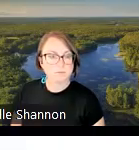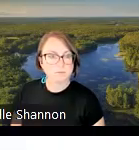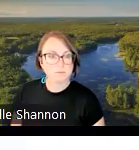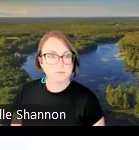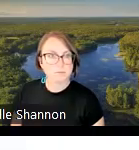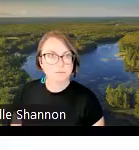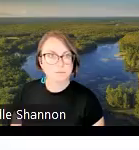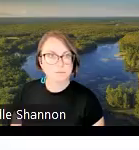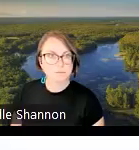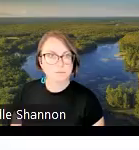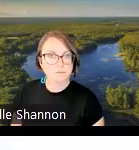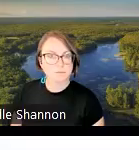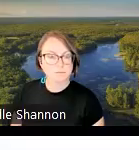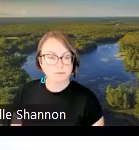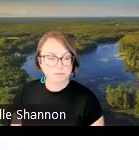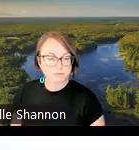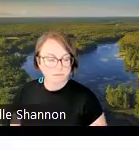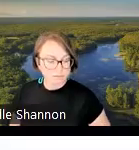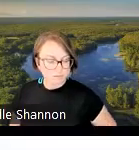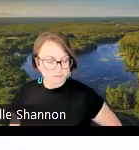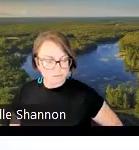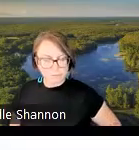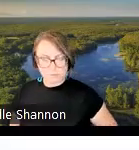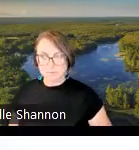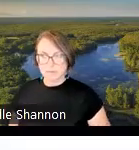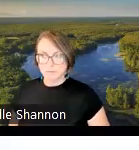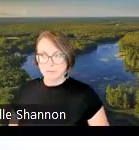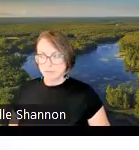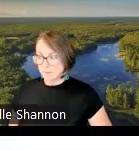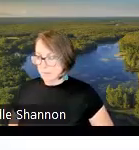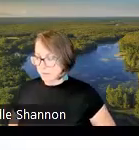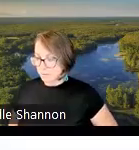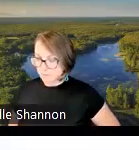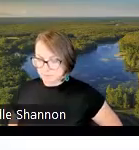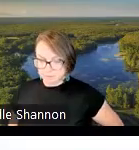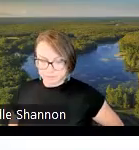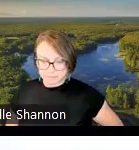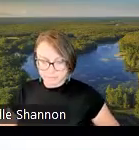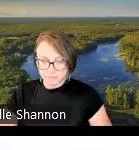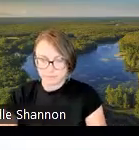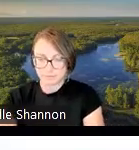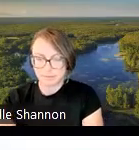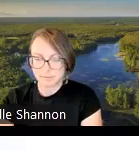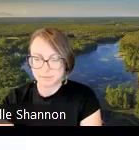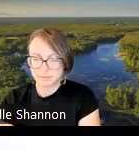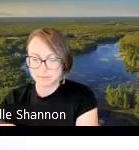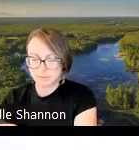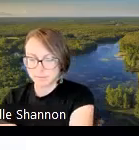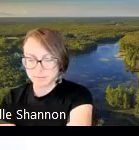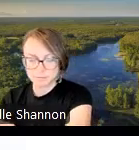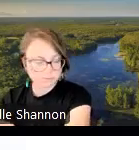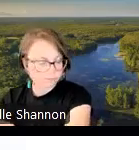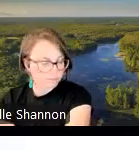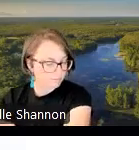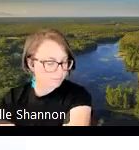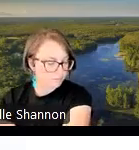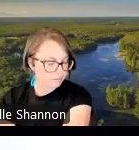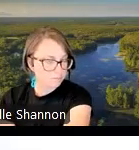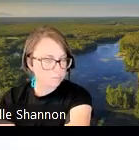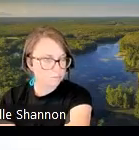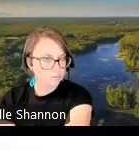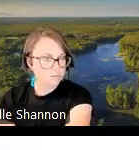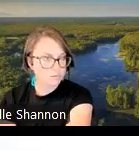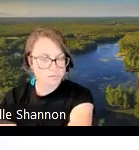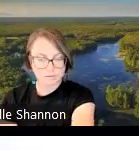the department's views. And yeah, so I wanted to start with this. For those of you not in the Northeast, I know there's